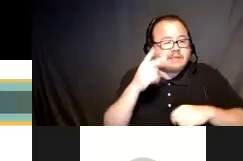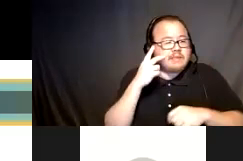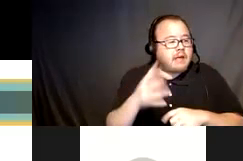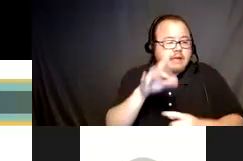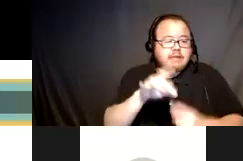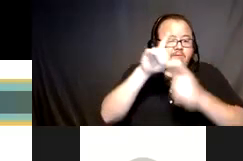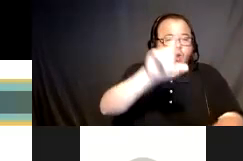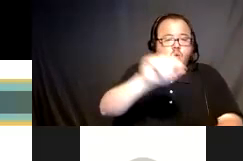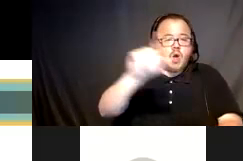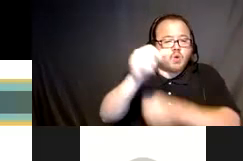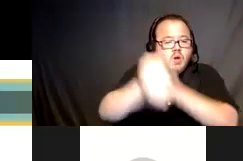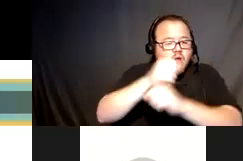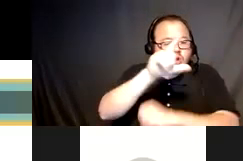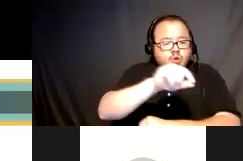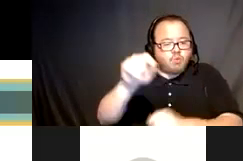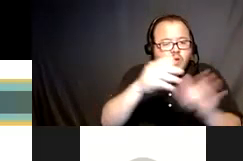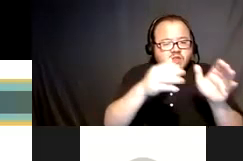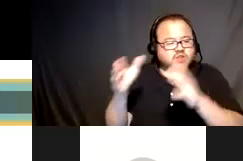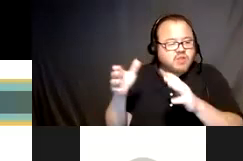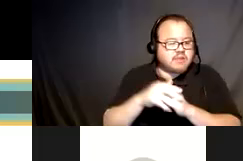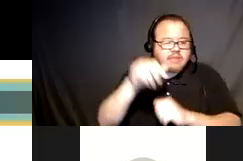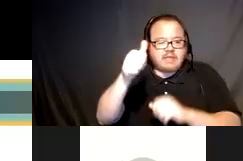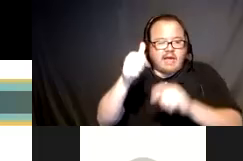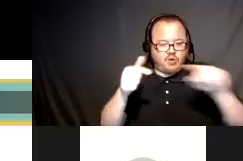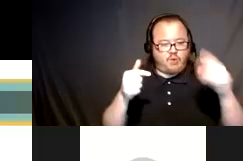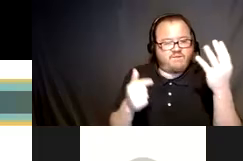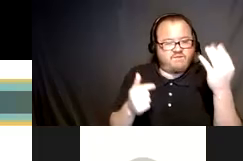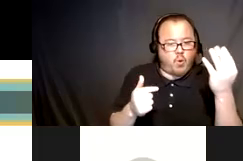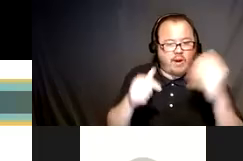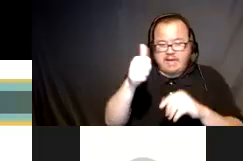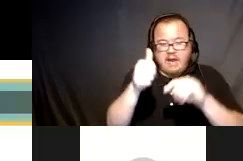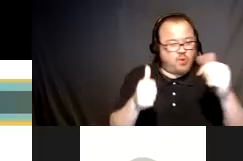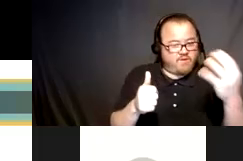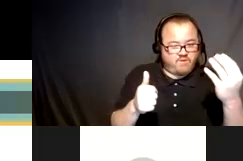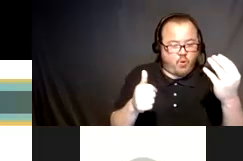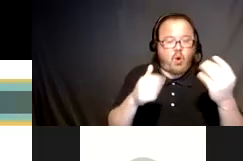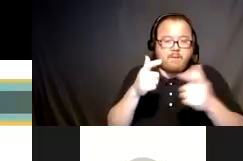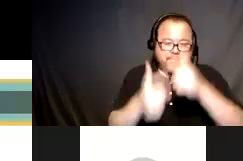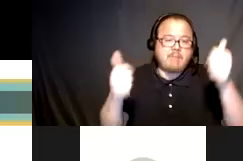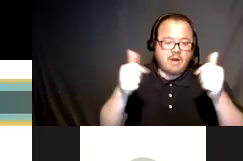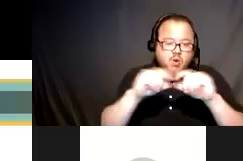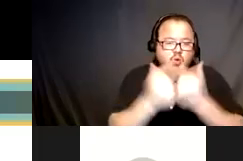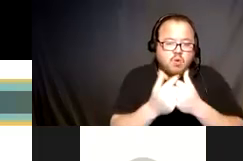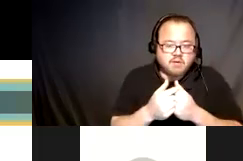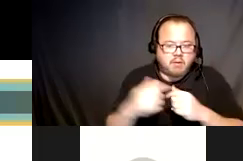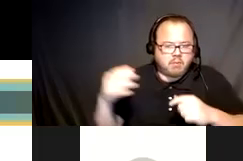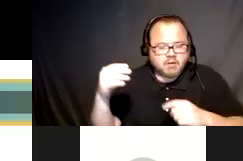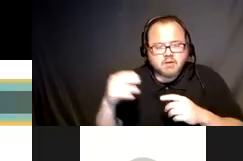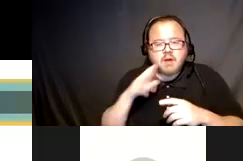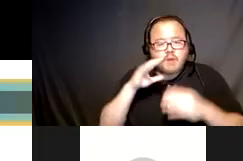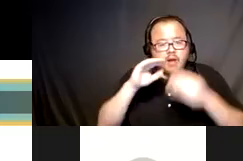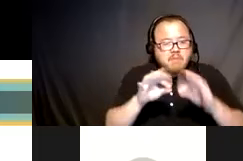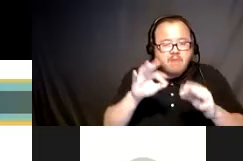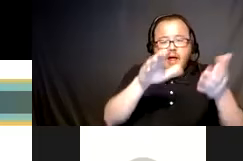for 2020, where there was a shift to the 10 to 14 age group being the larger proportion, keeping in mind the number of deaths is